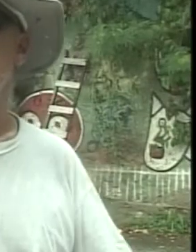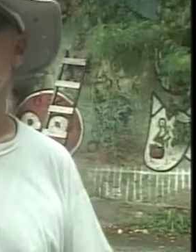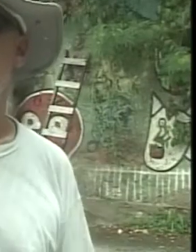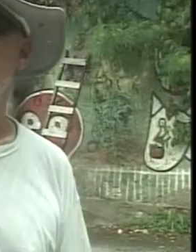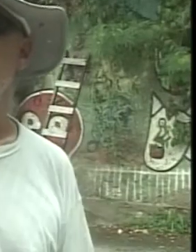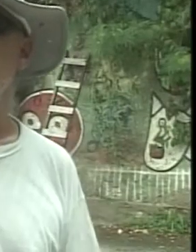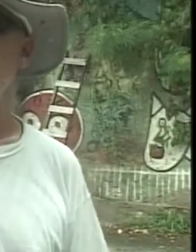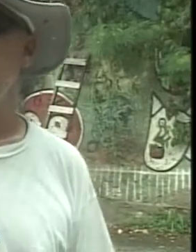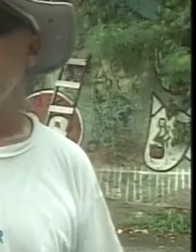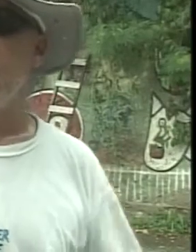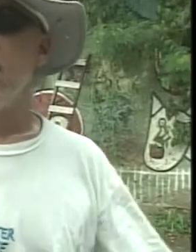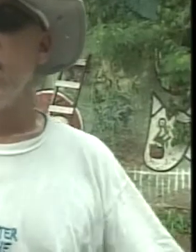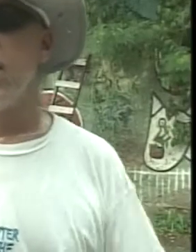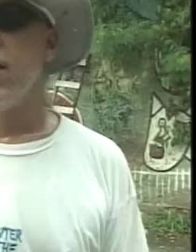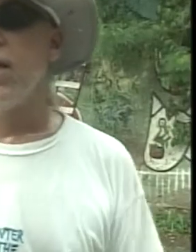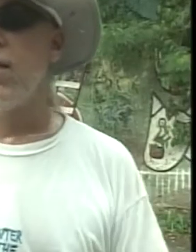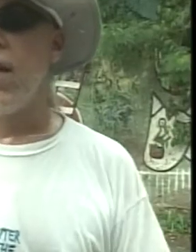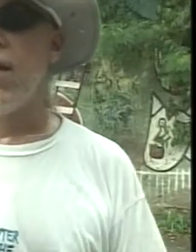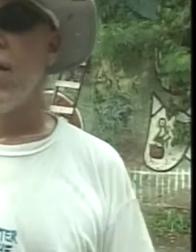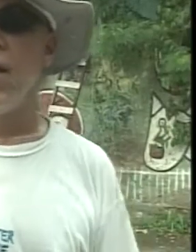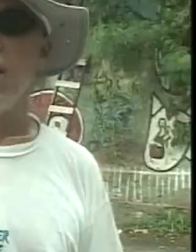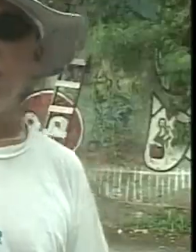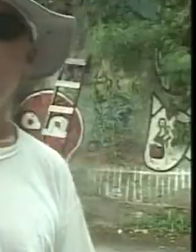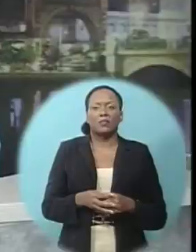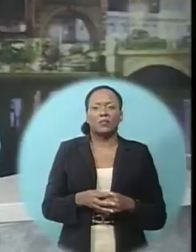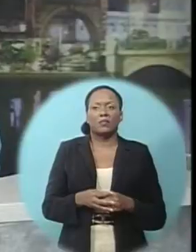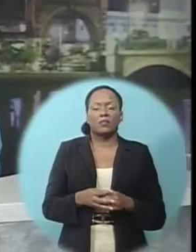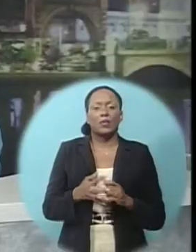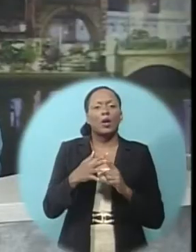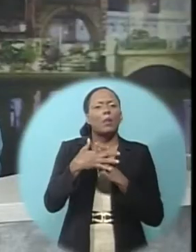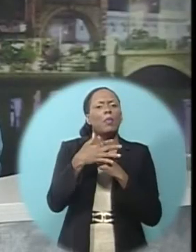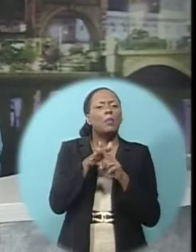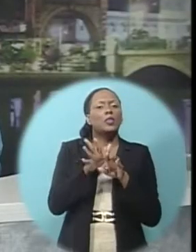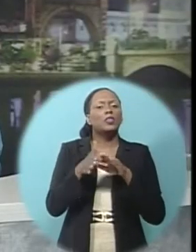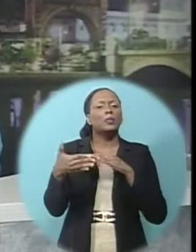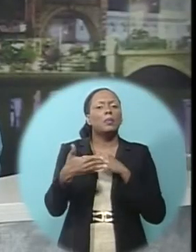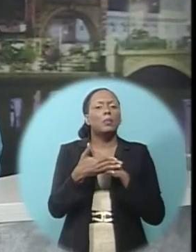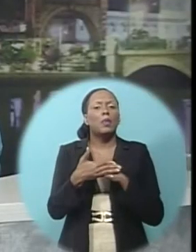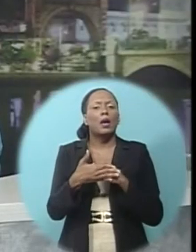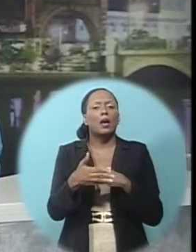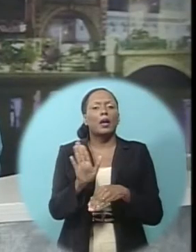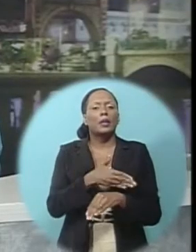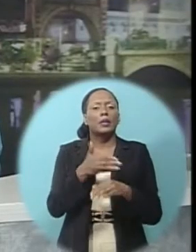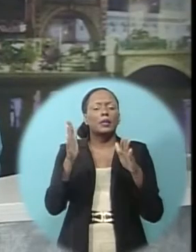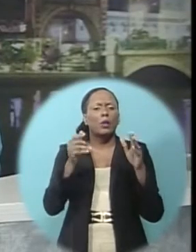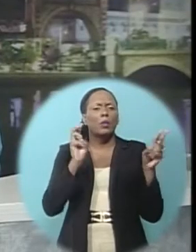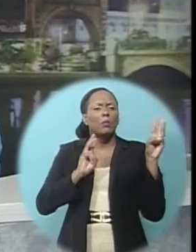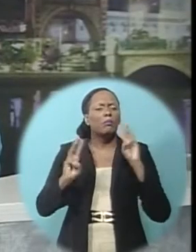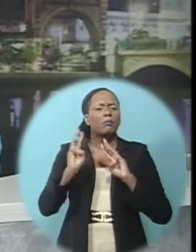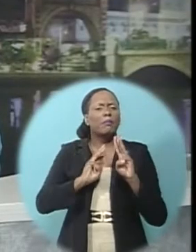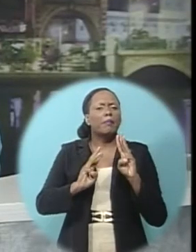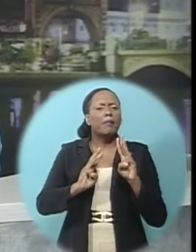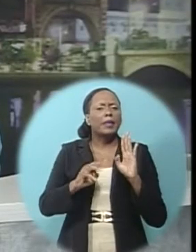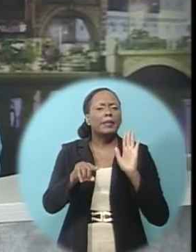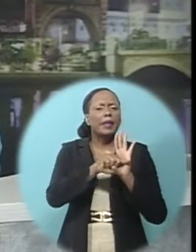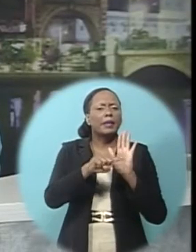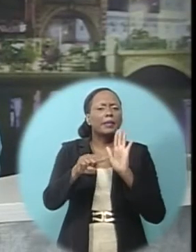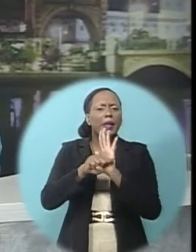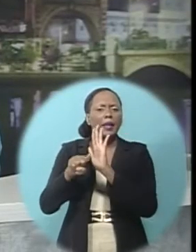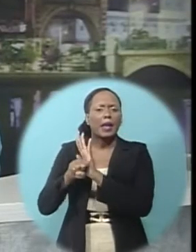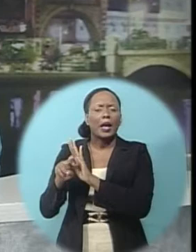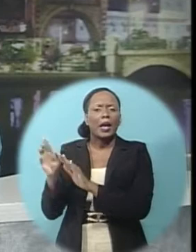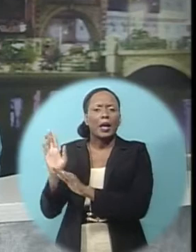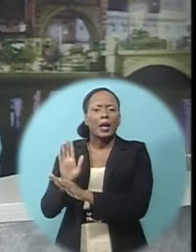house, you want to have it a little bit tidier. A popular Jamaican artist is worried about the impact of